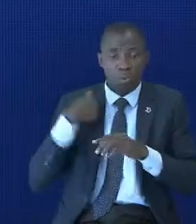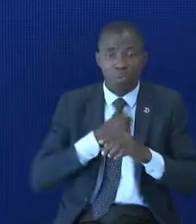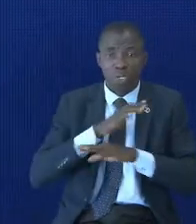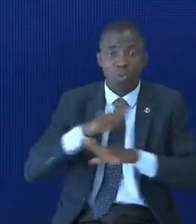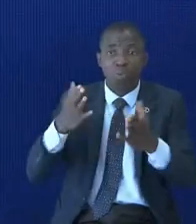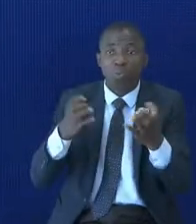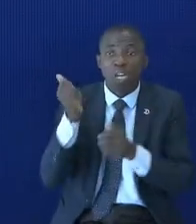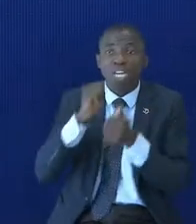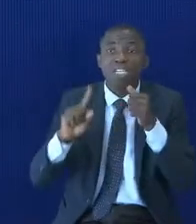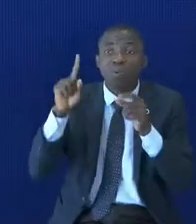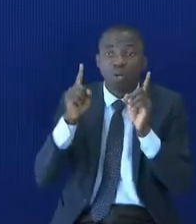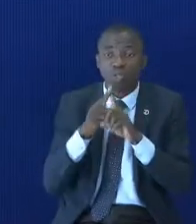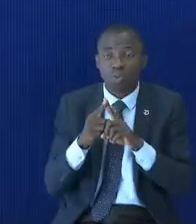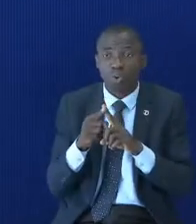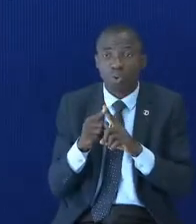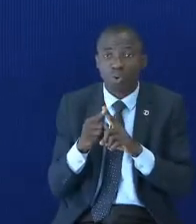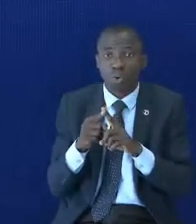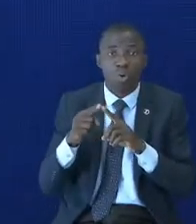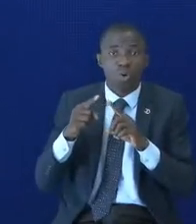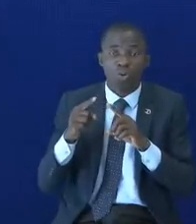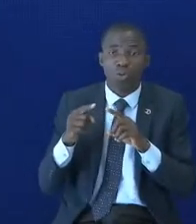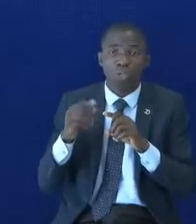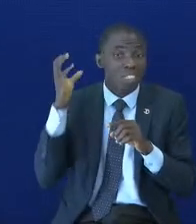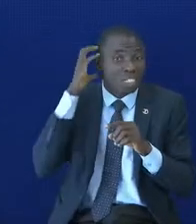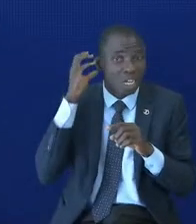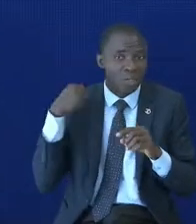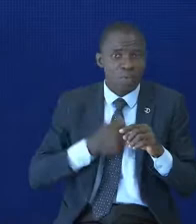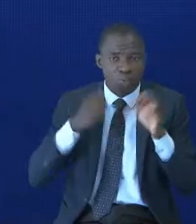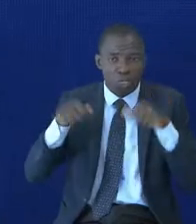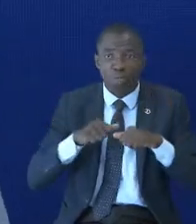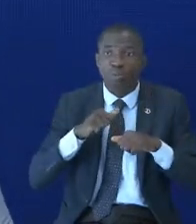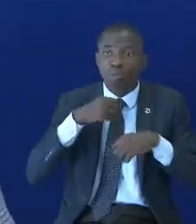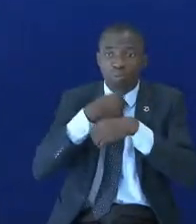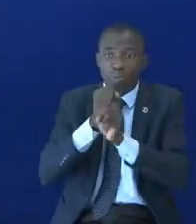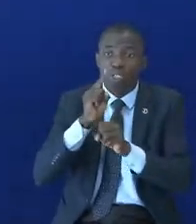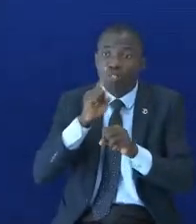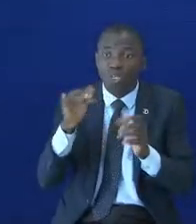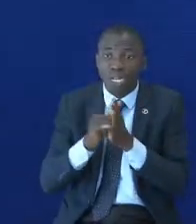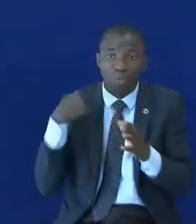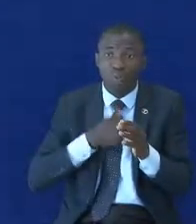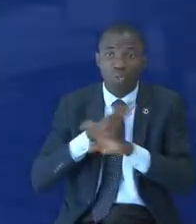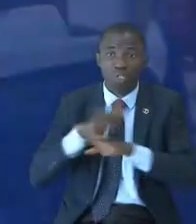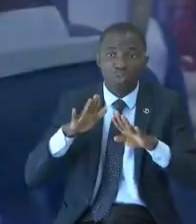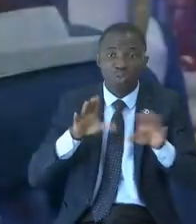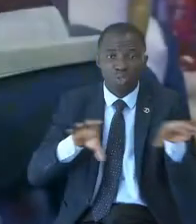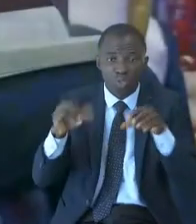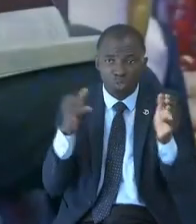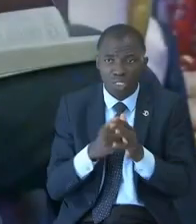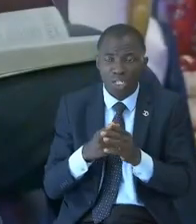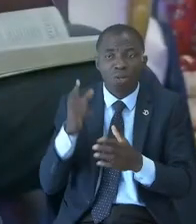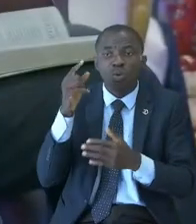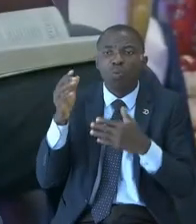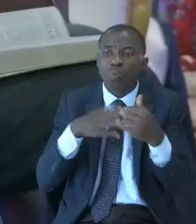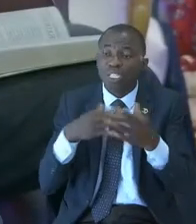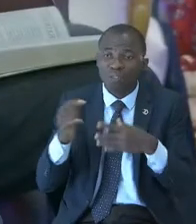should be so dignified, you don't do it. Whatever you are not willing that other people